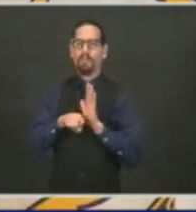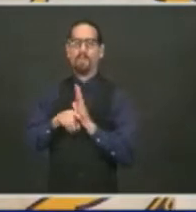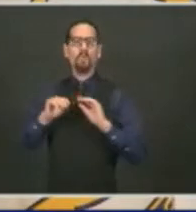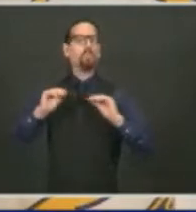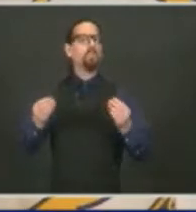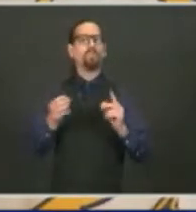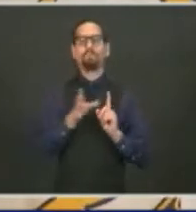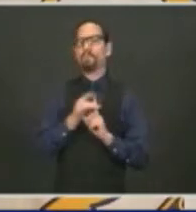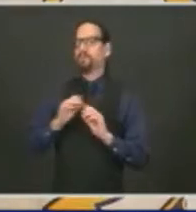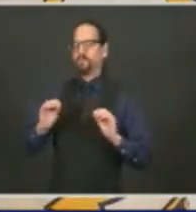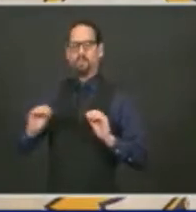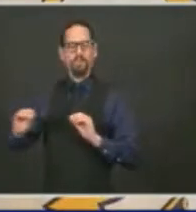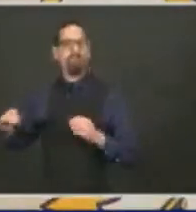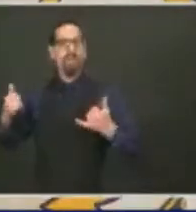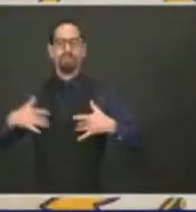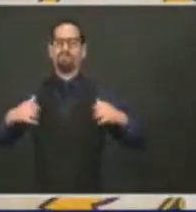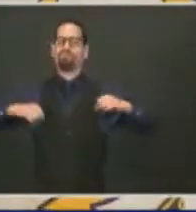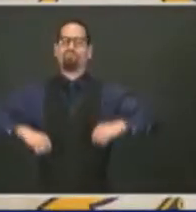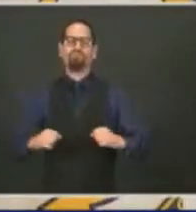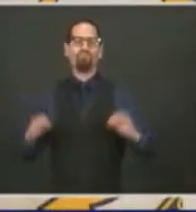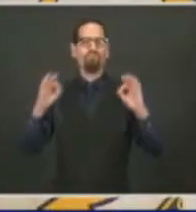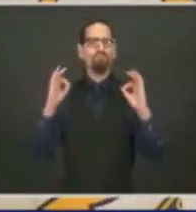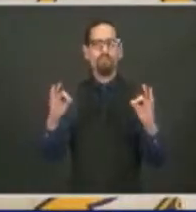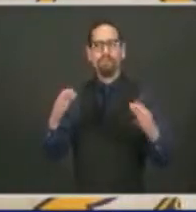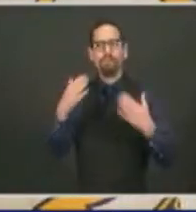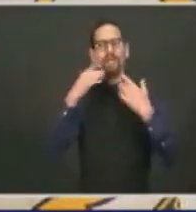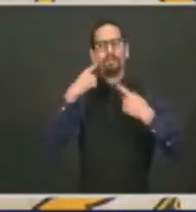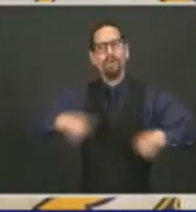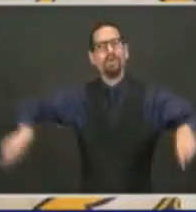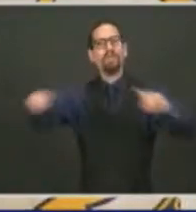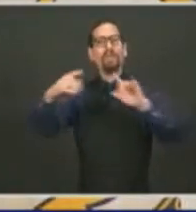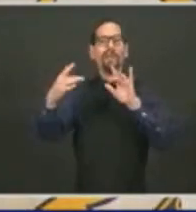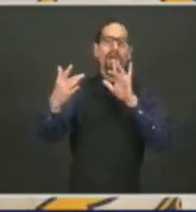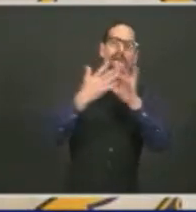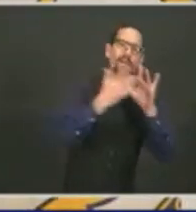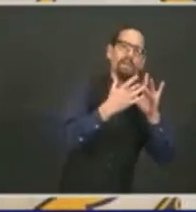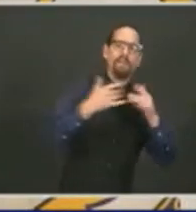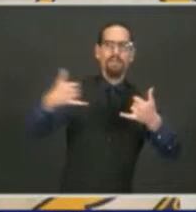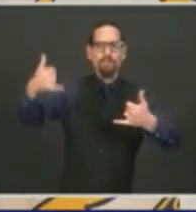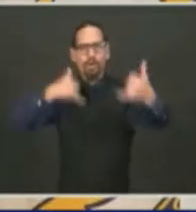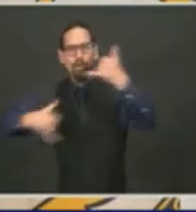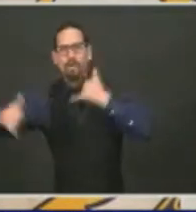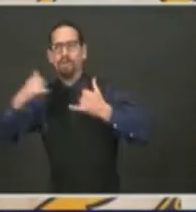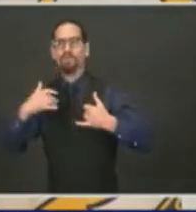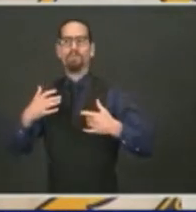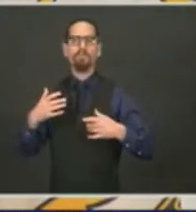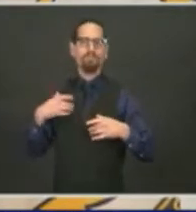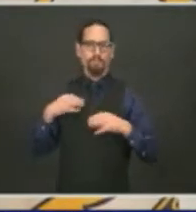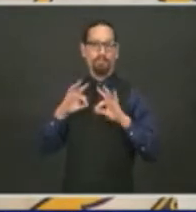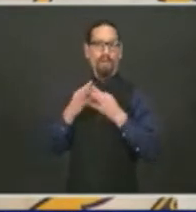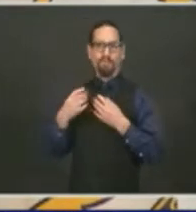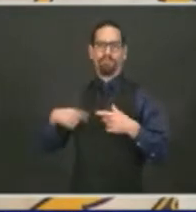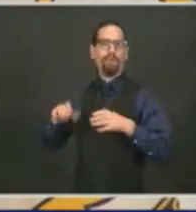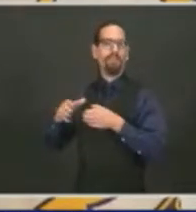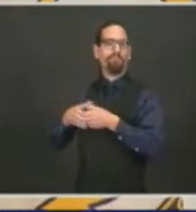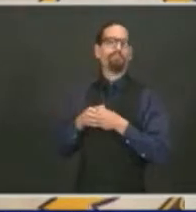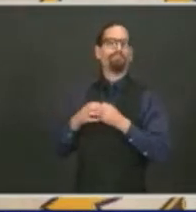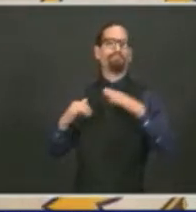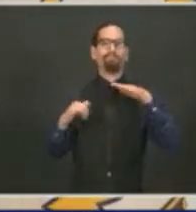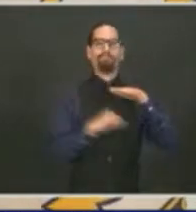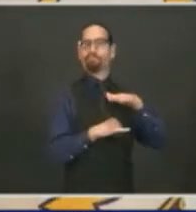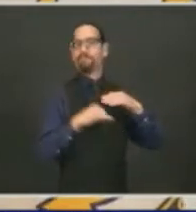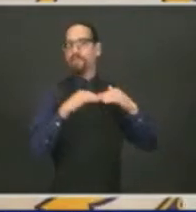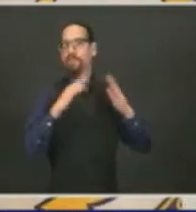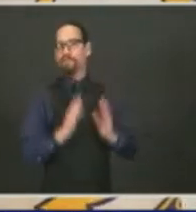been so many well-wishers to me and my family as I've been in quarantine, so thank you. Thank you for your